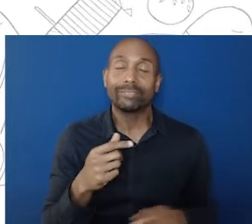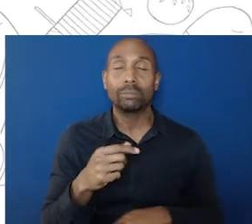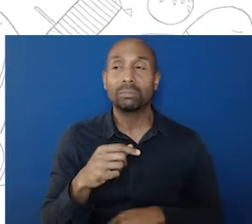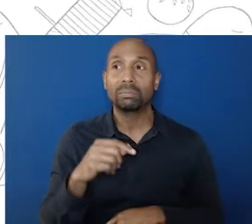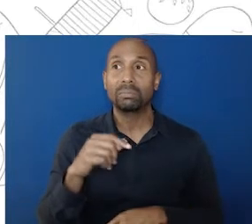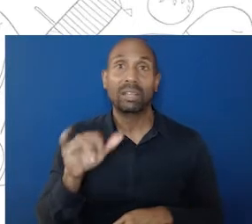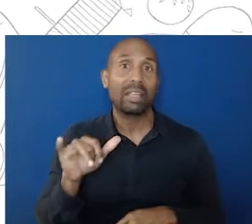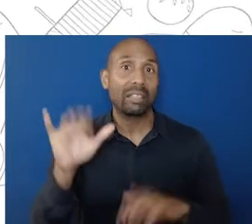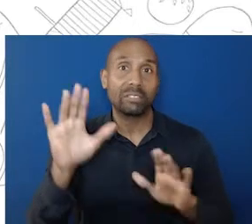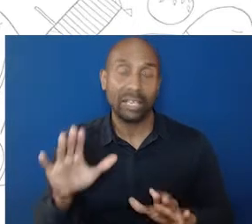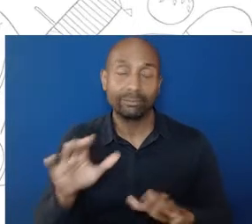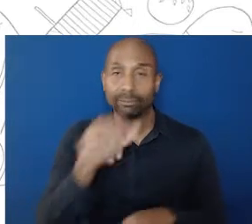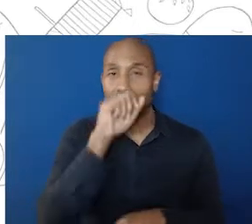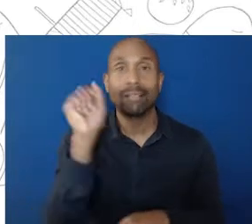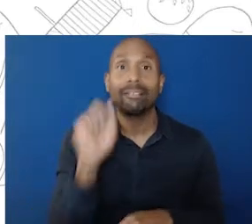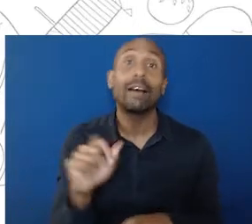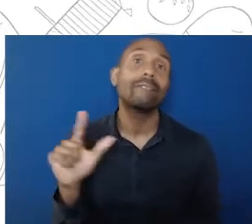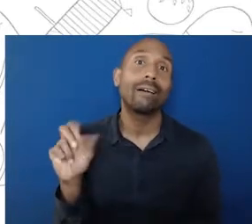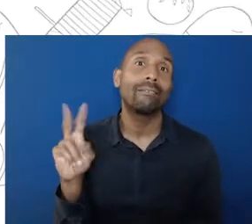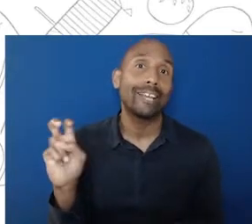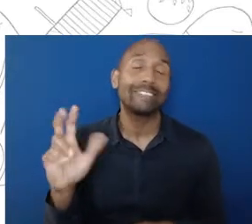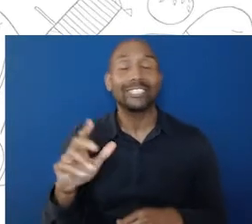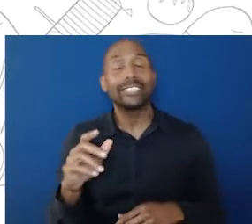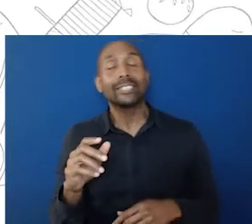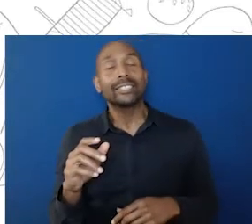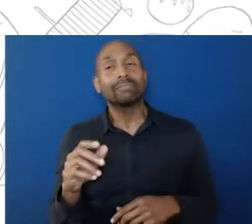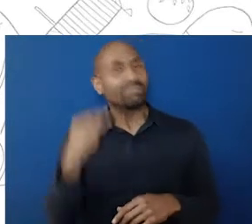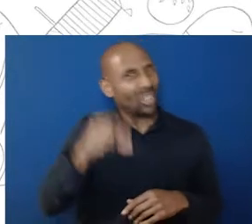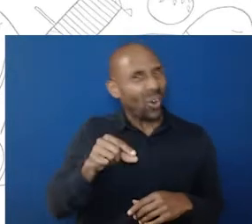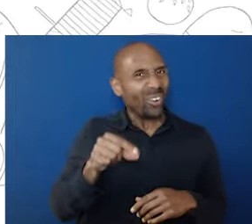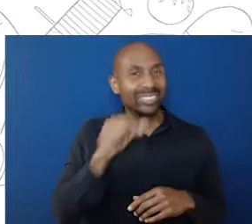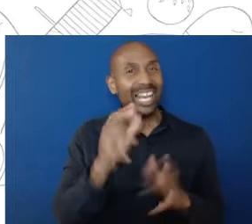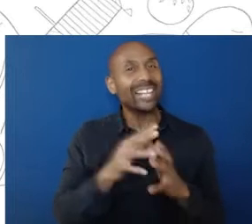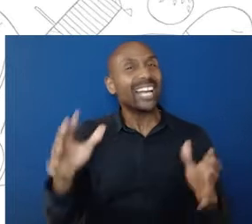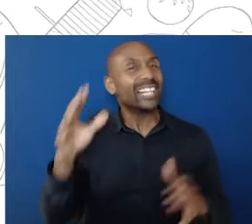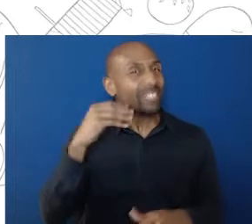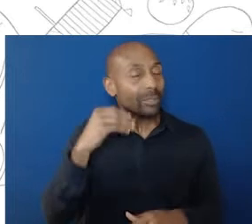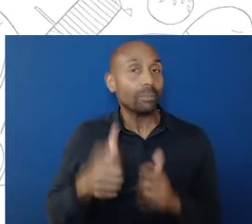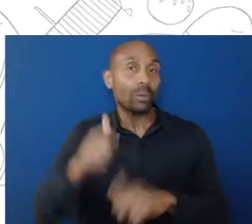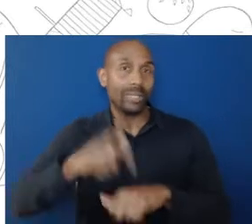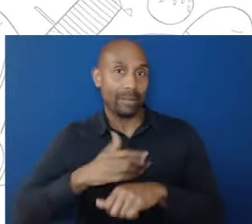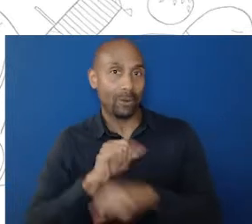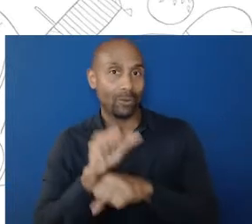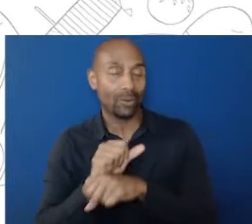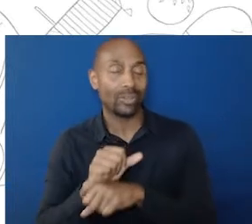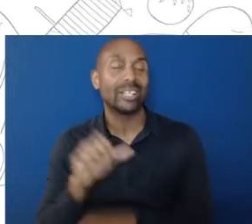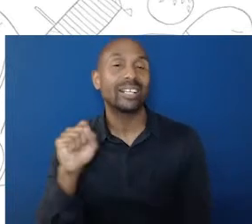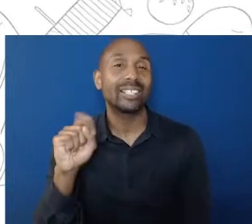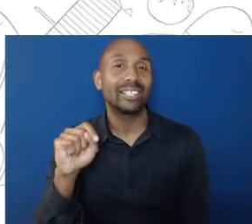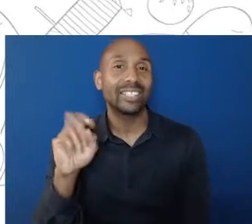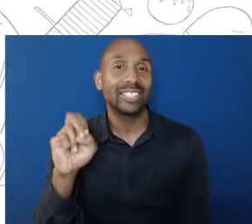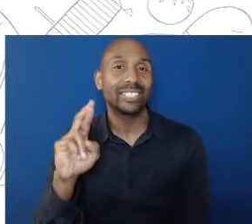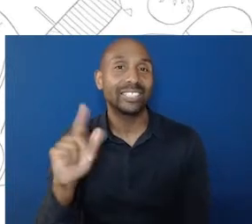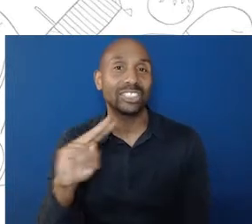lot of experience working with gold. I worked primarily with sterling and fine silver. And so the day they gave me the deposit